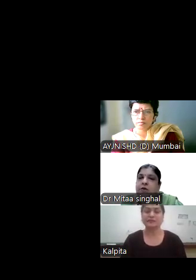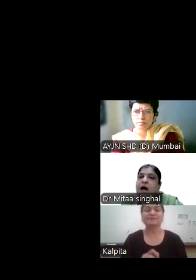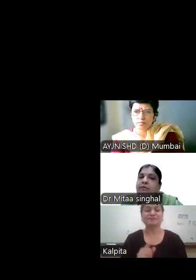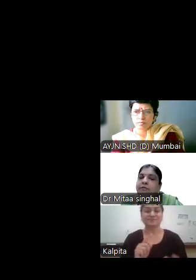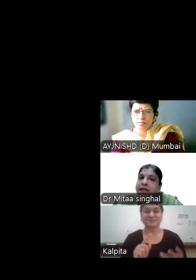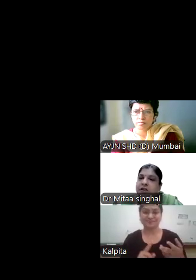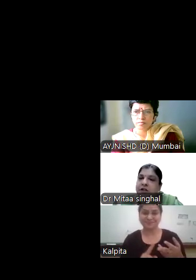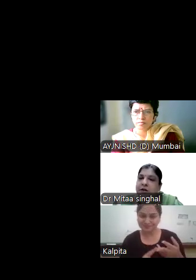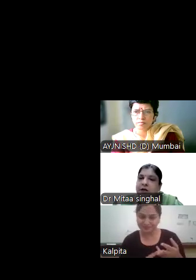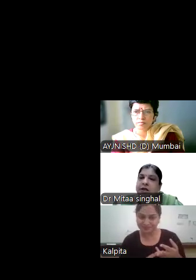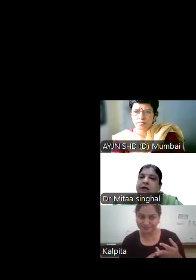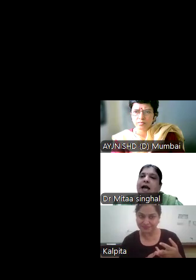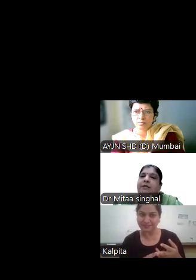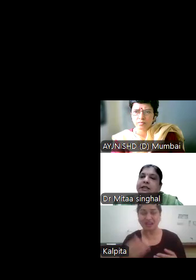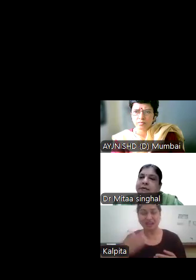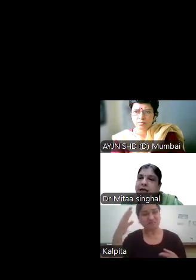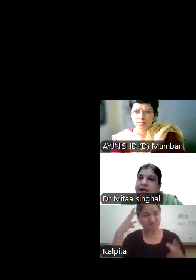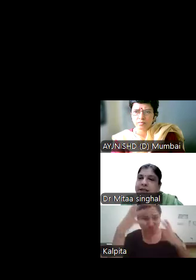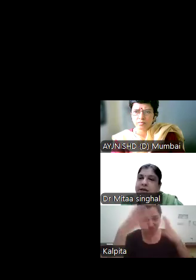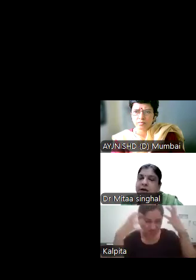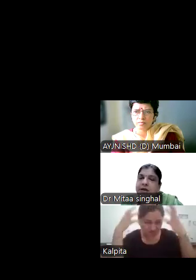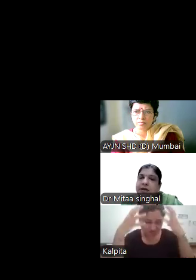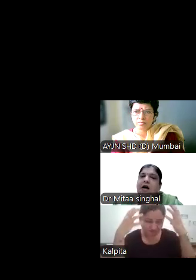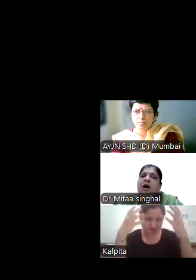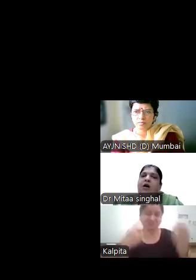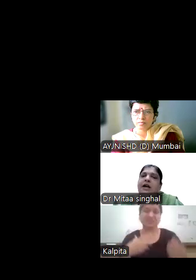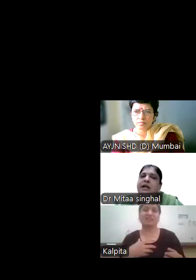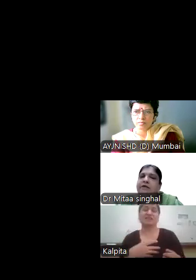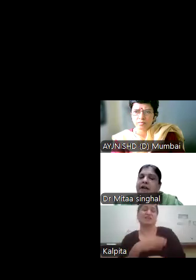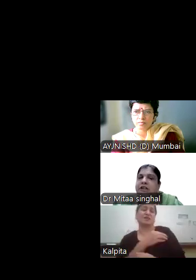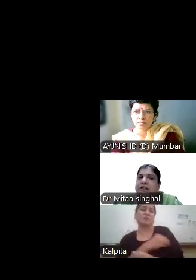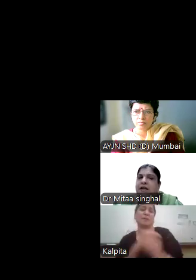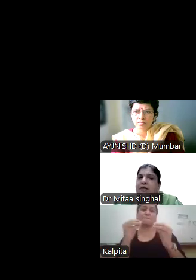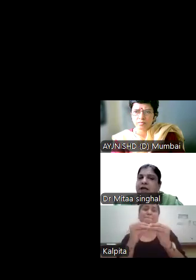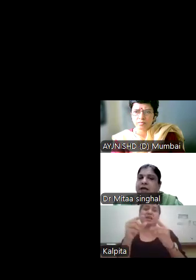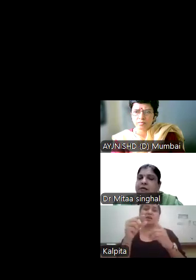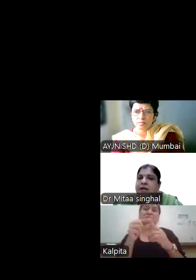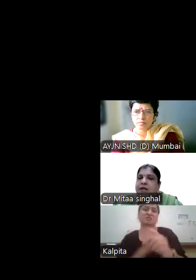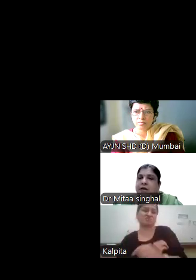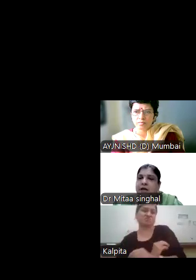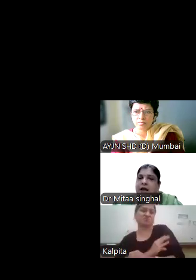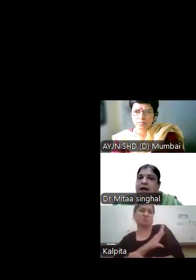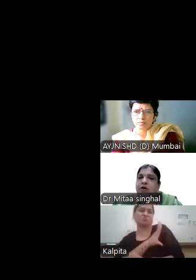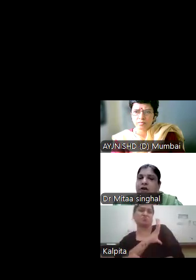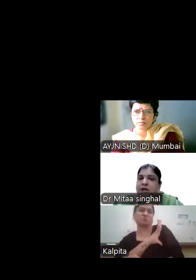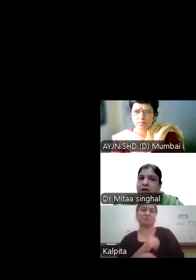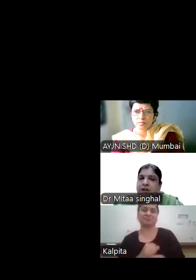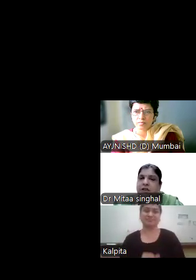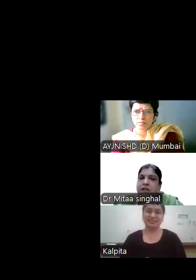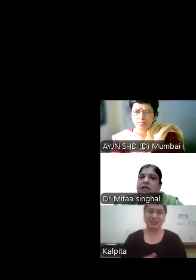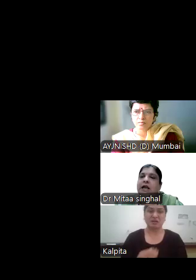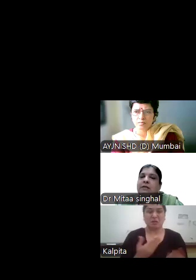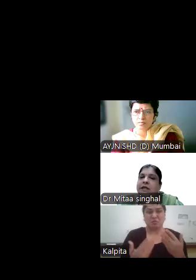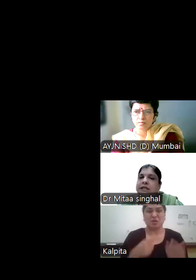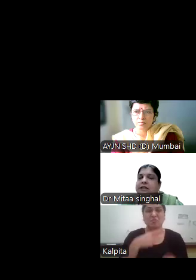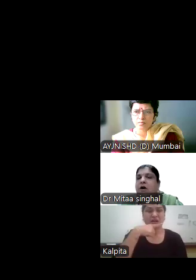due to hypertension in the mother, diabetes mellitus in the mother, or any infections like prenatal period, the mother had torch